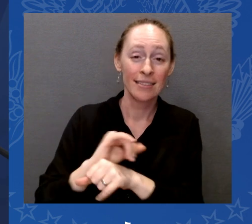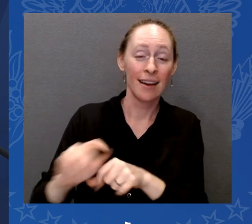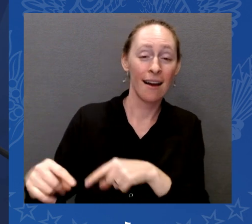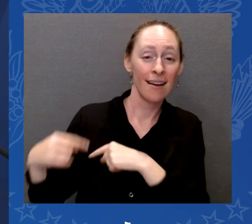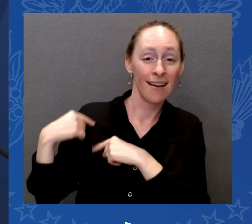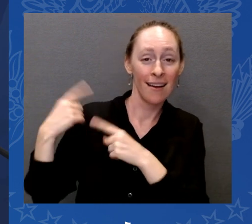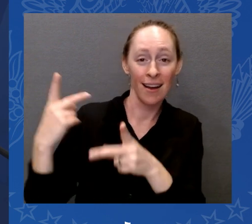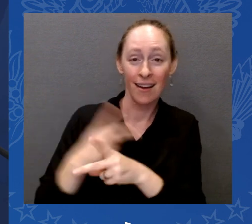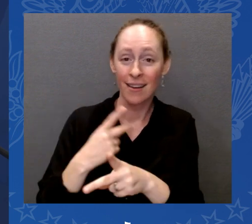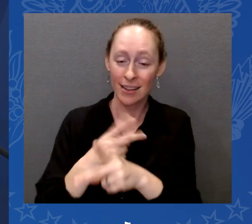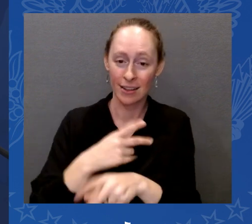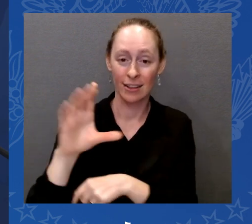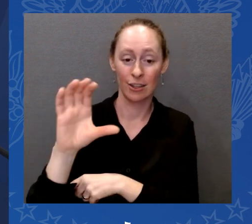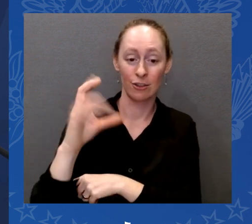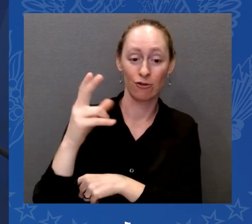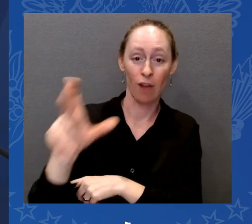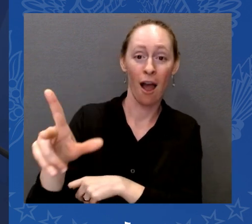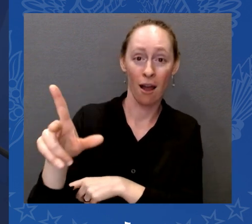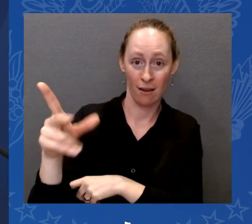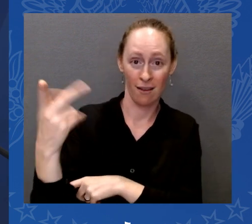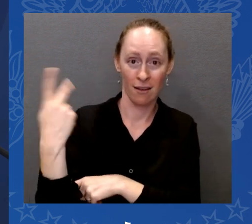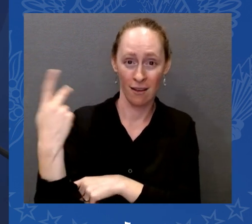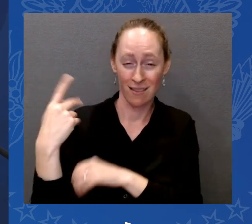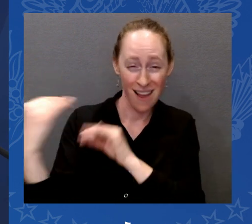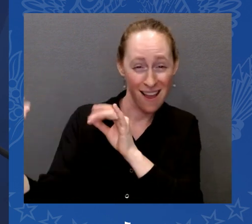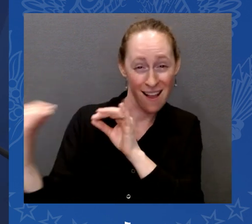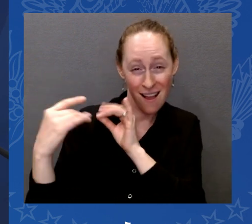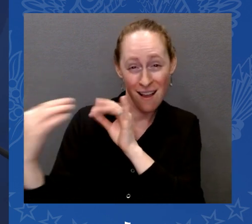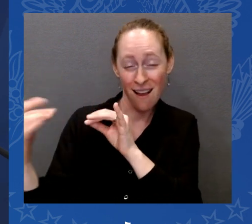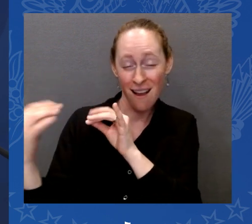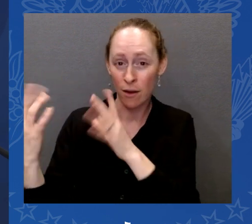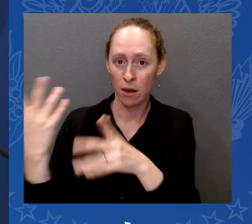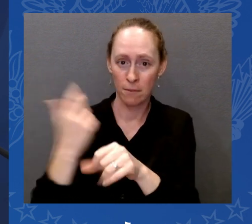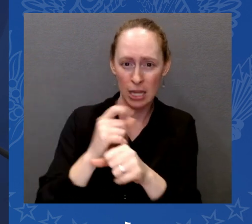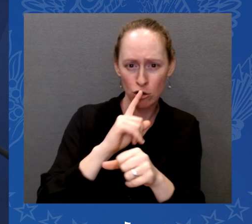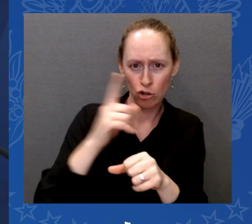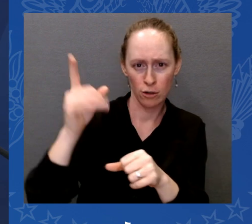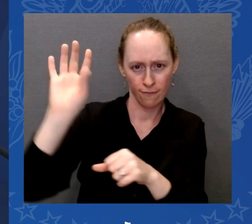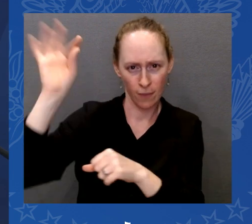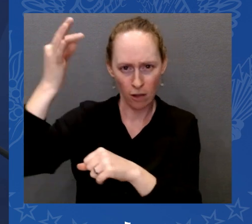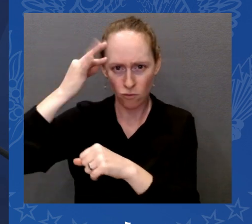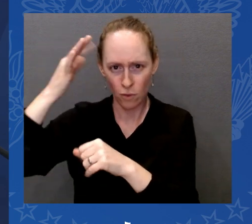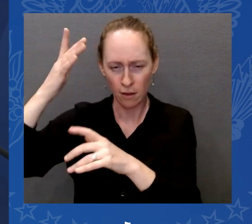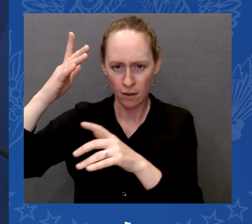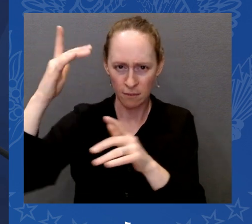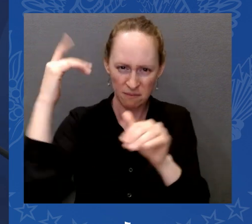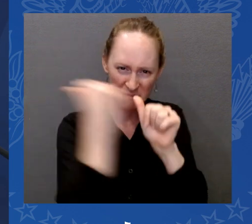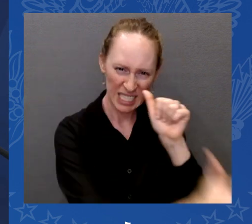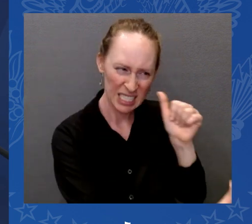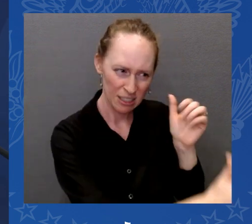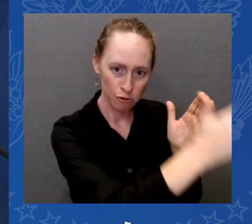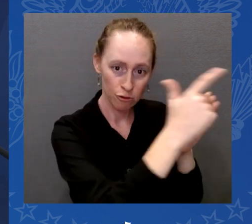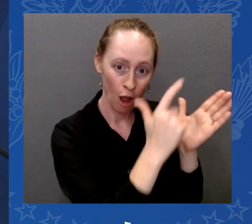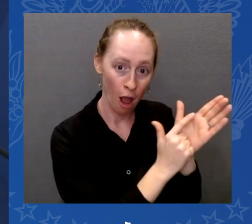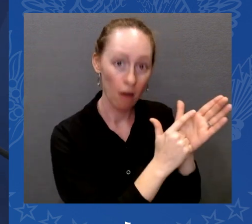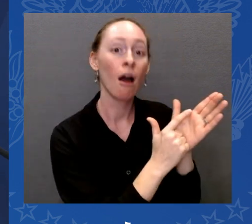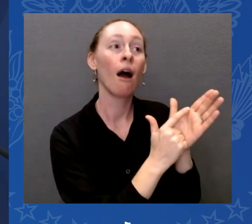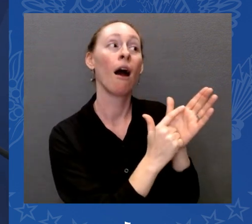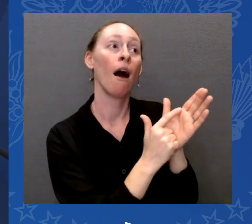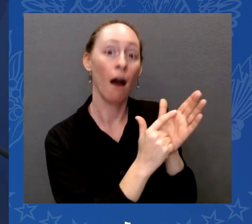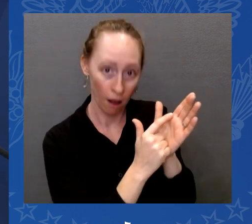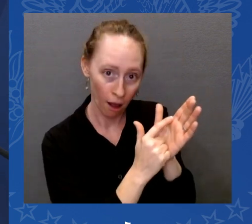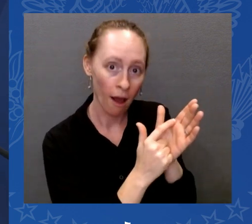at the federal level. But once it was done at the federal level, that meant there'd be incentives for companies to come back from other